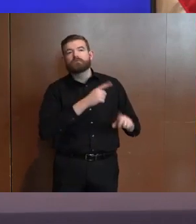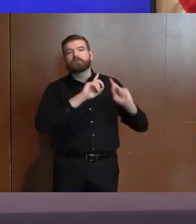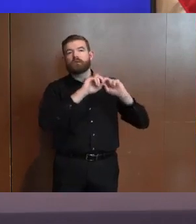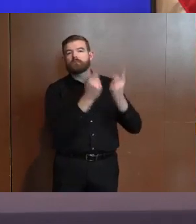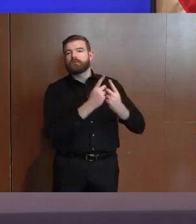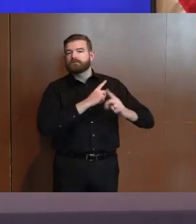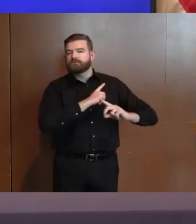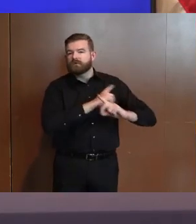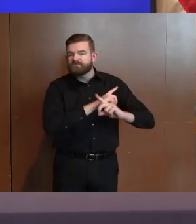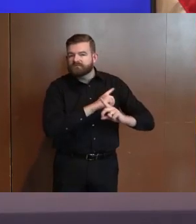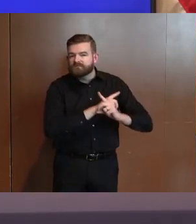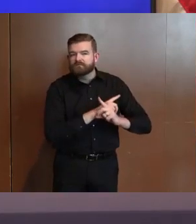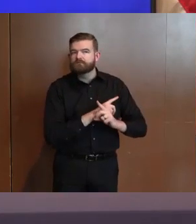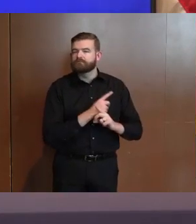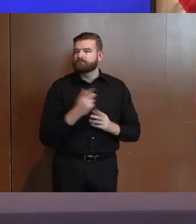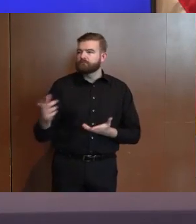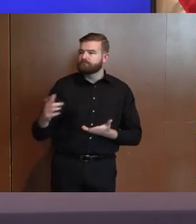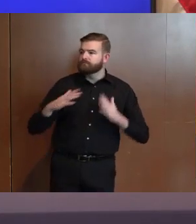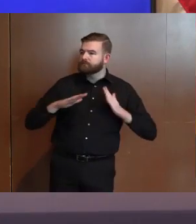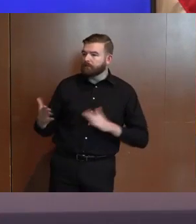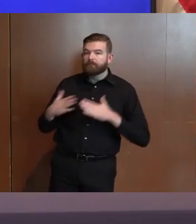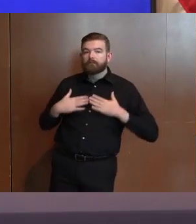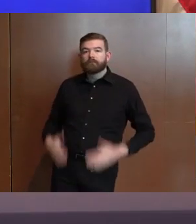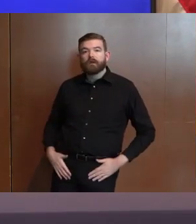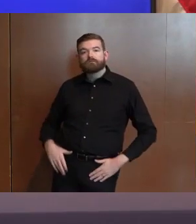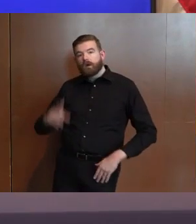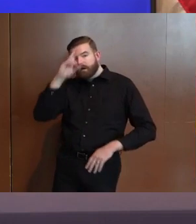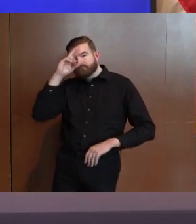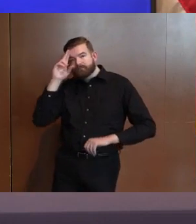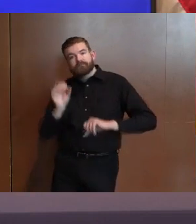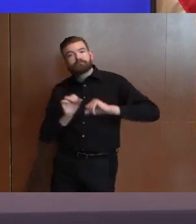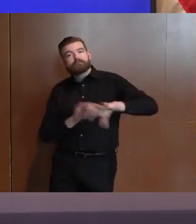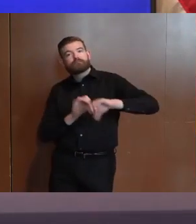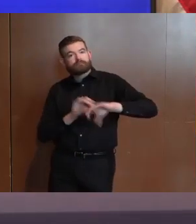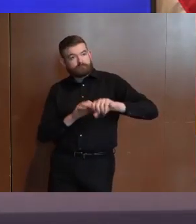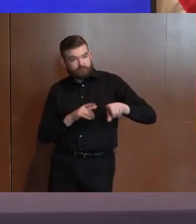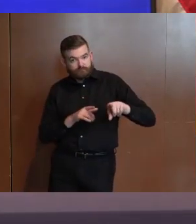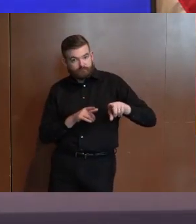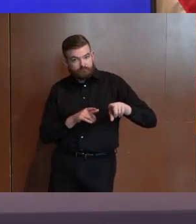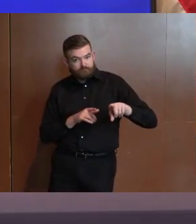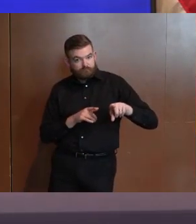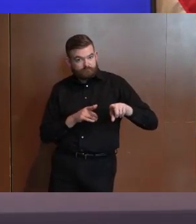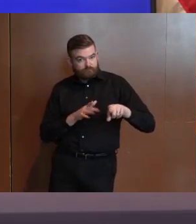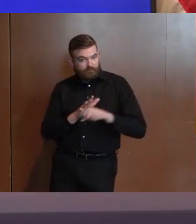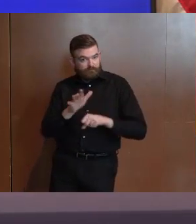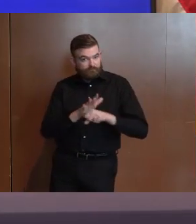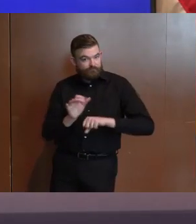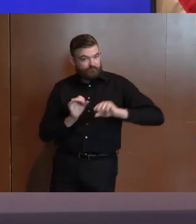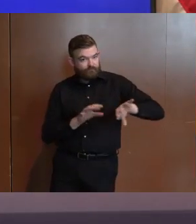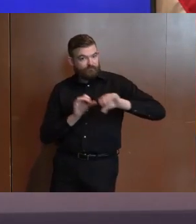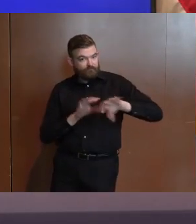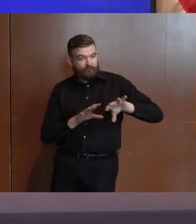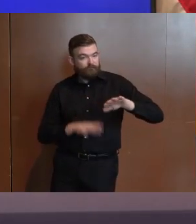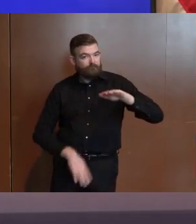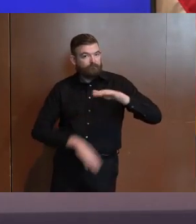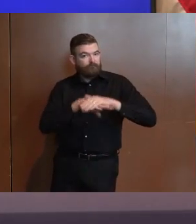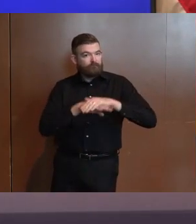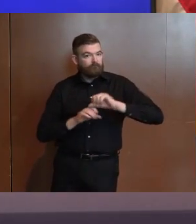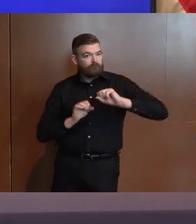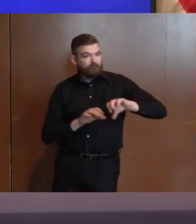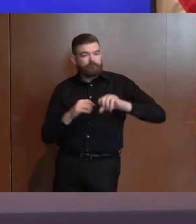I'm going to put words in your mouth, but I think it's a fact. We're comfortable as of this moment in time, but we need every single one of the ventilators